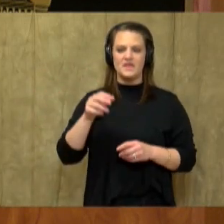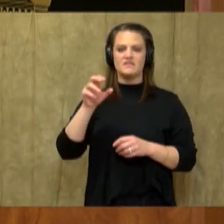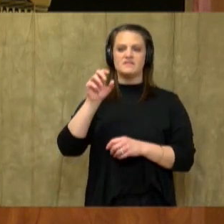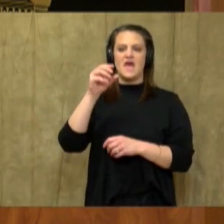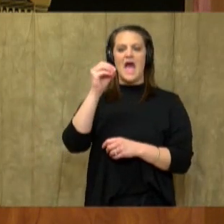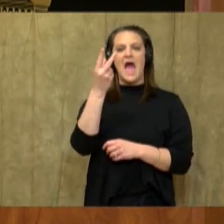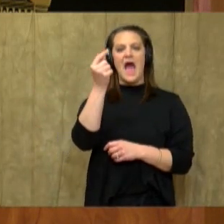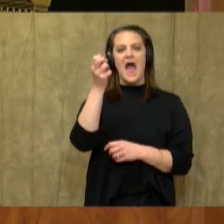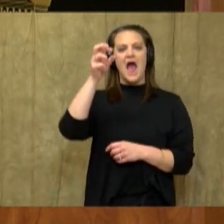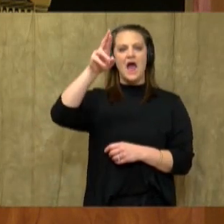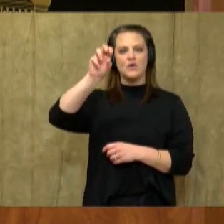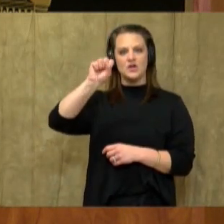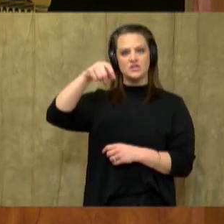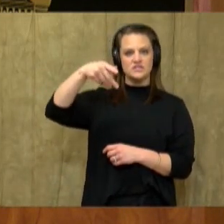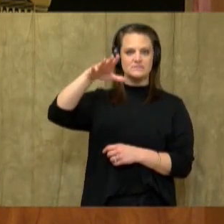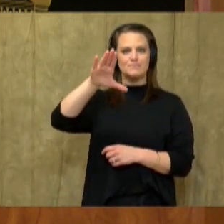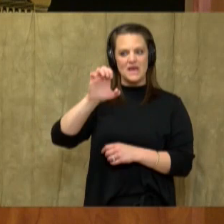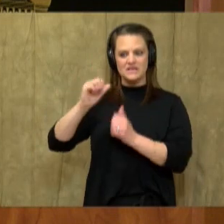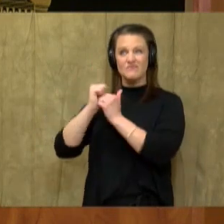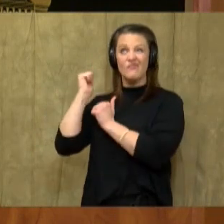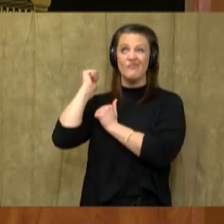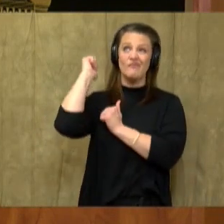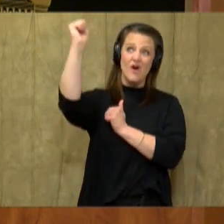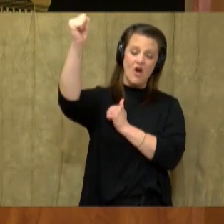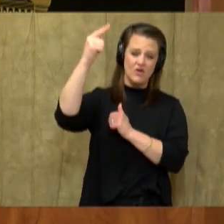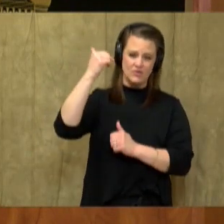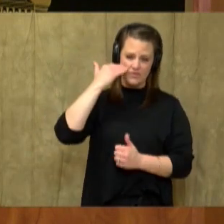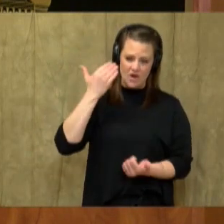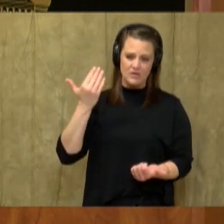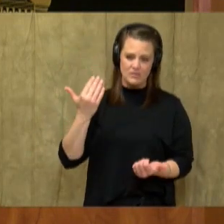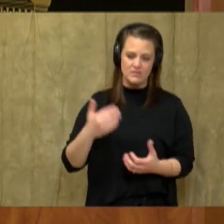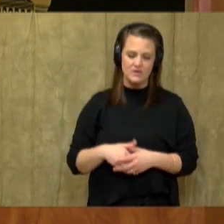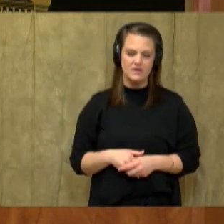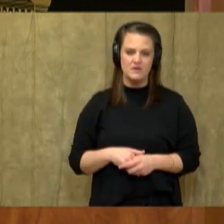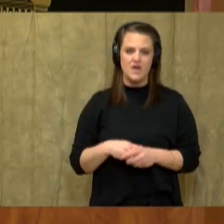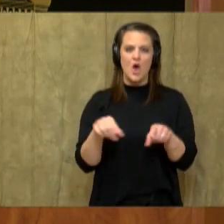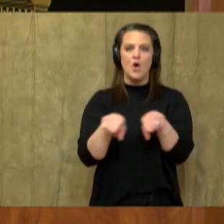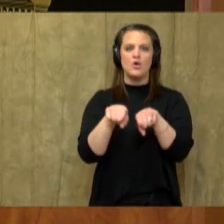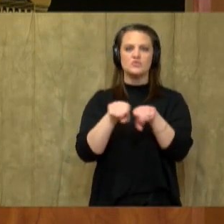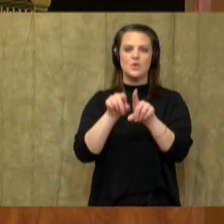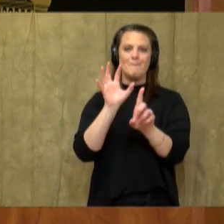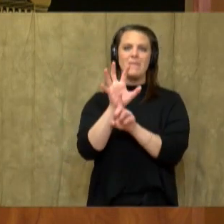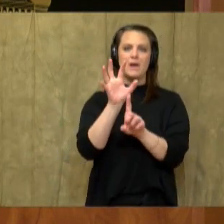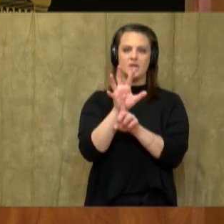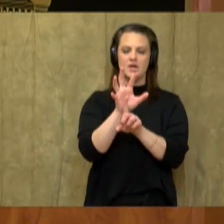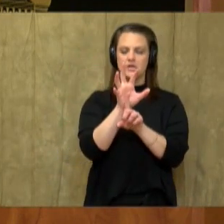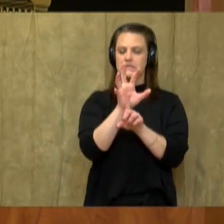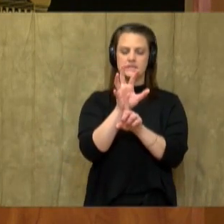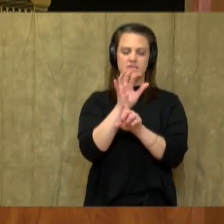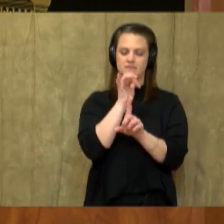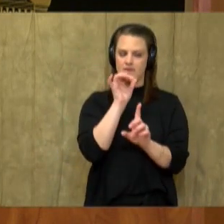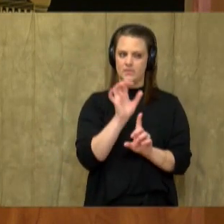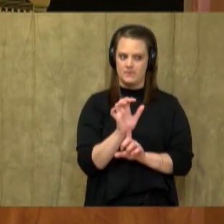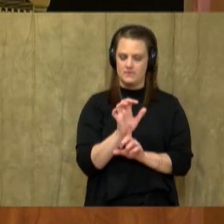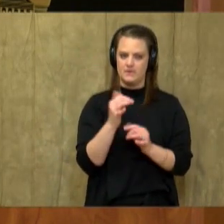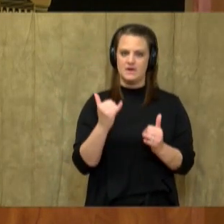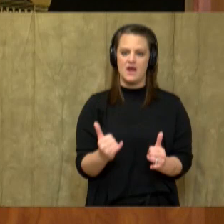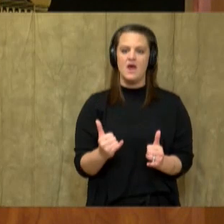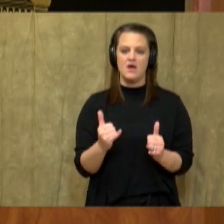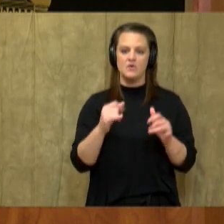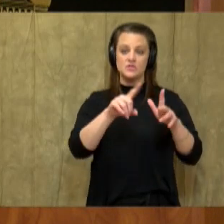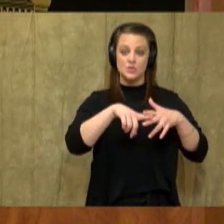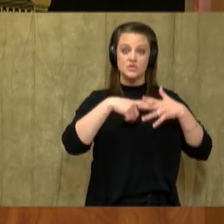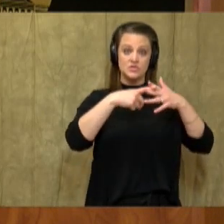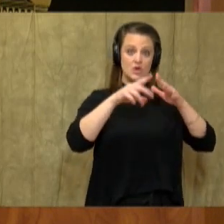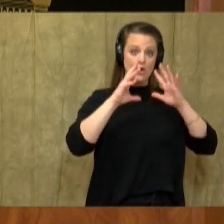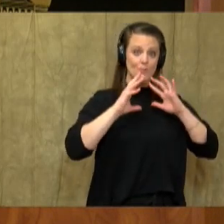Johnson further than he ever wanted to go. Johnson also loses popularity. You can see that at the beginning of his presidential